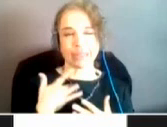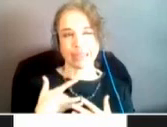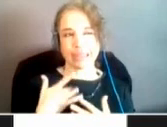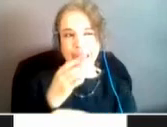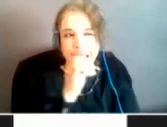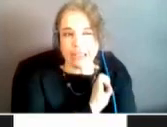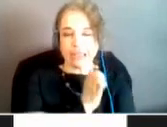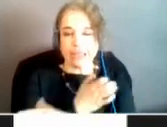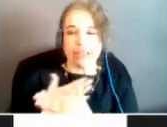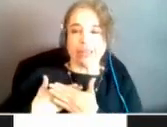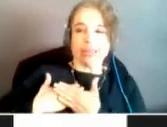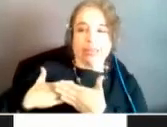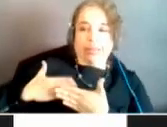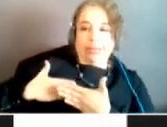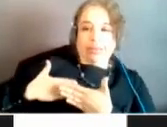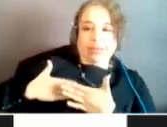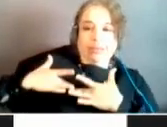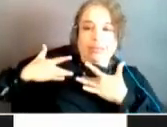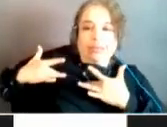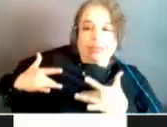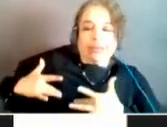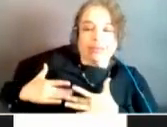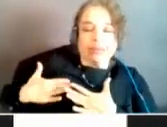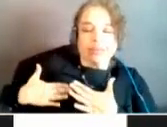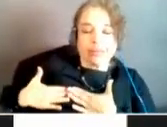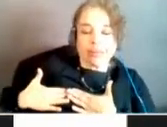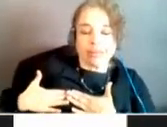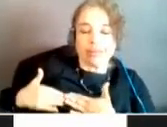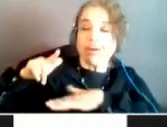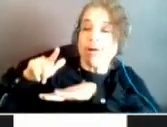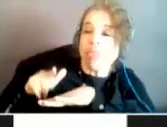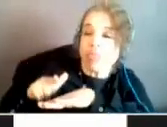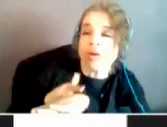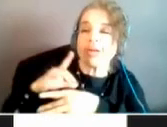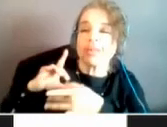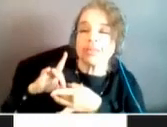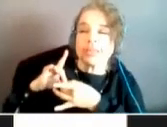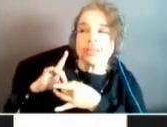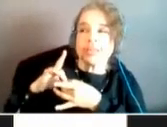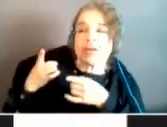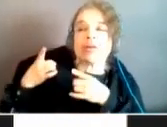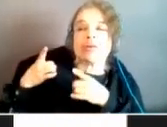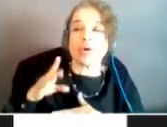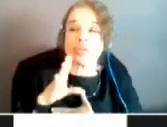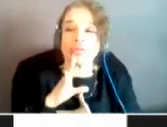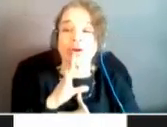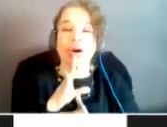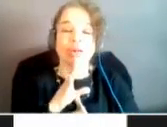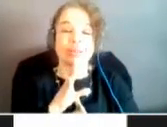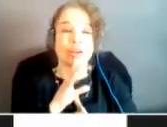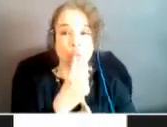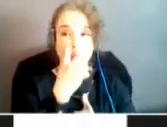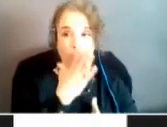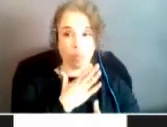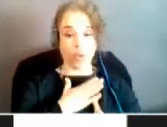energy in your heart chakra, regardless of how long that death occurred. I was talking to one of